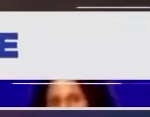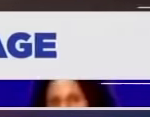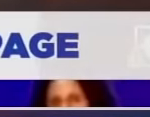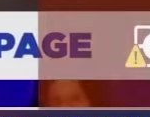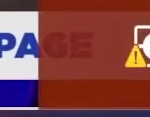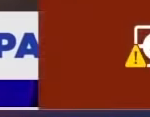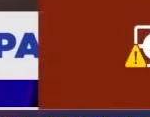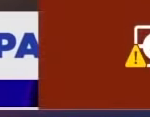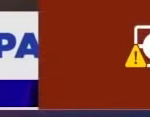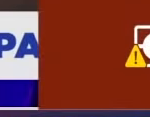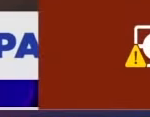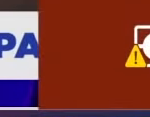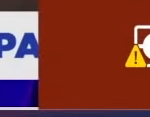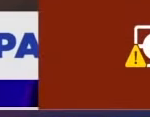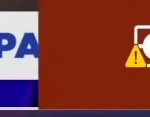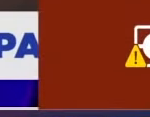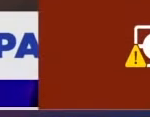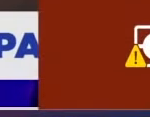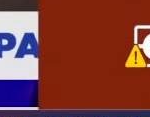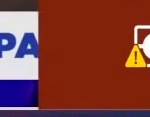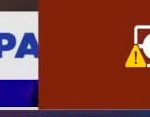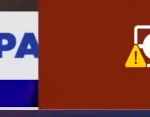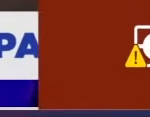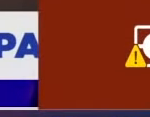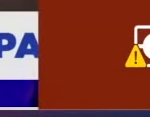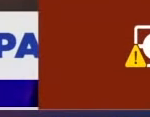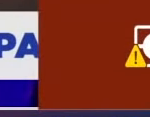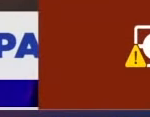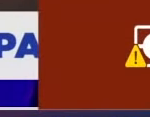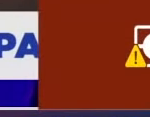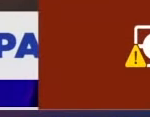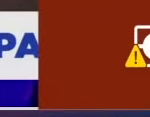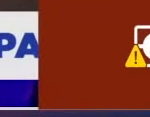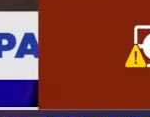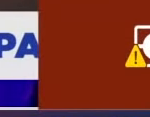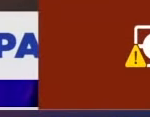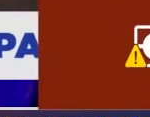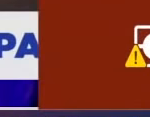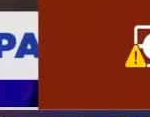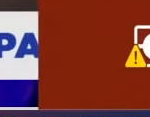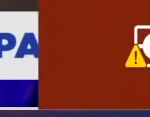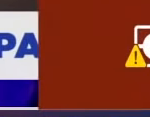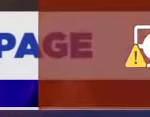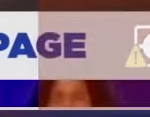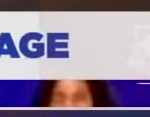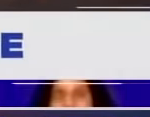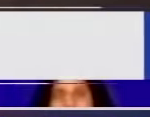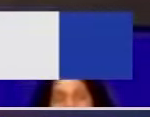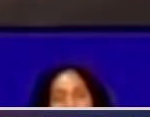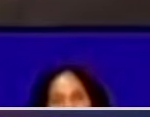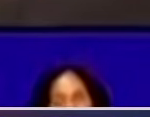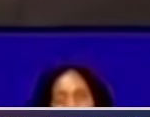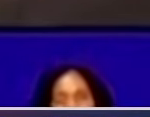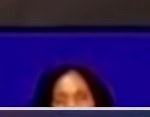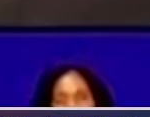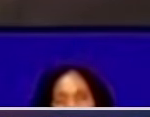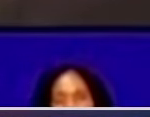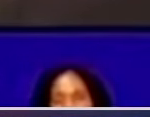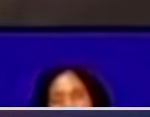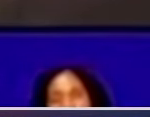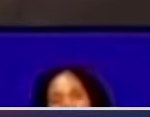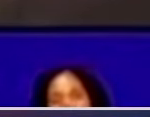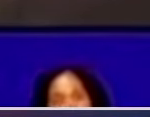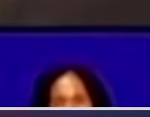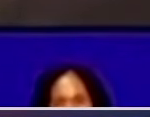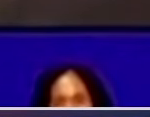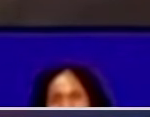split the ANC, because that is not your mission. Your mission is to keep the ANC united. In other words, you see